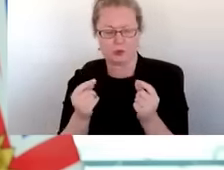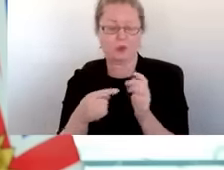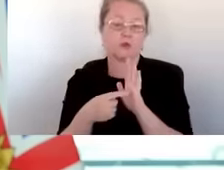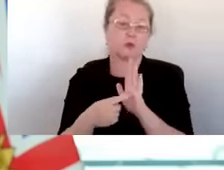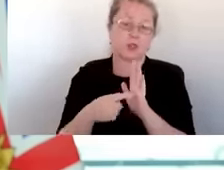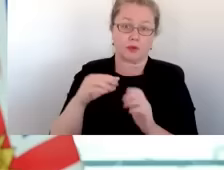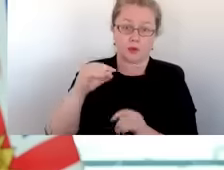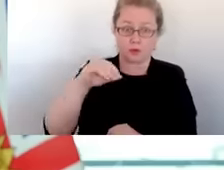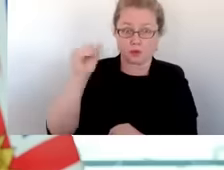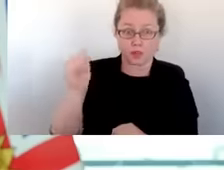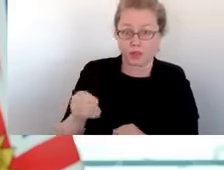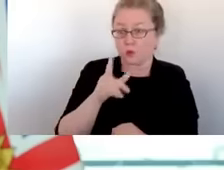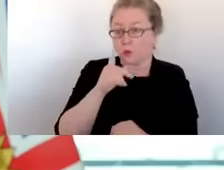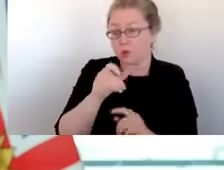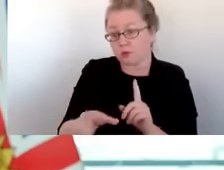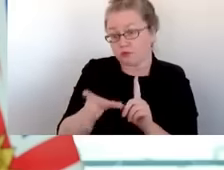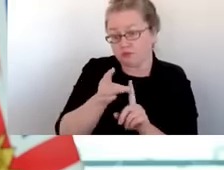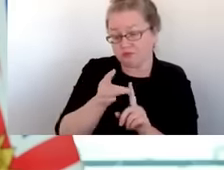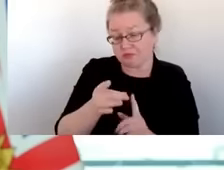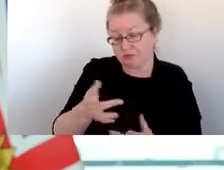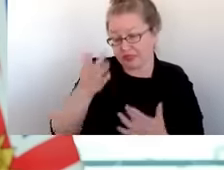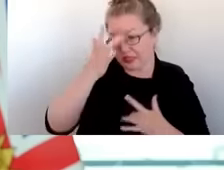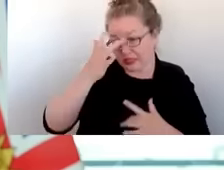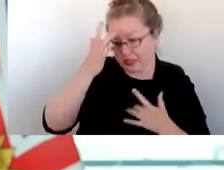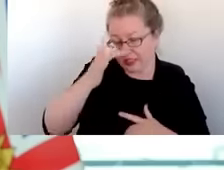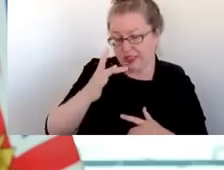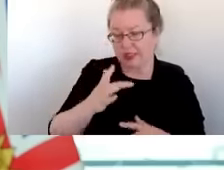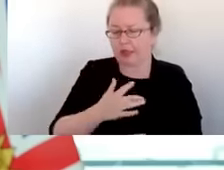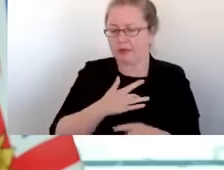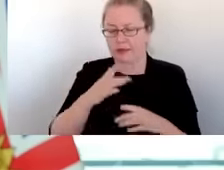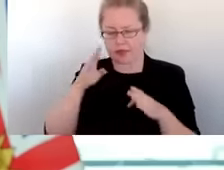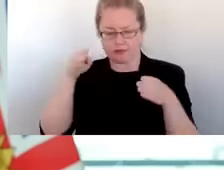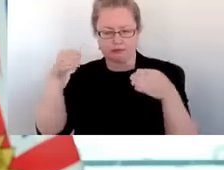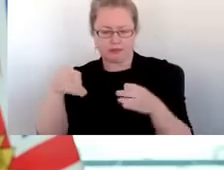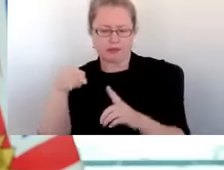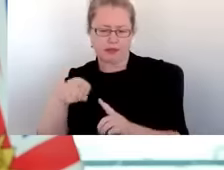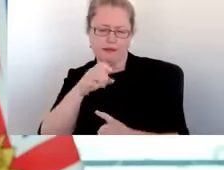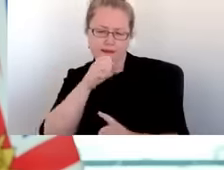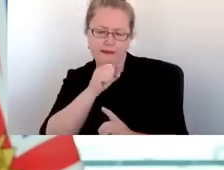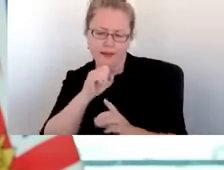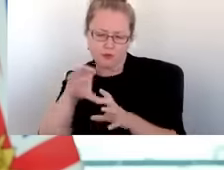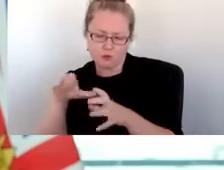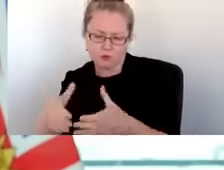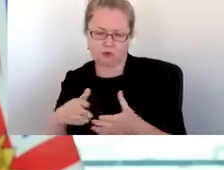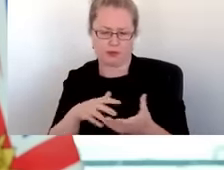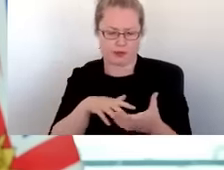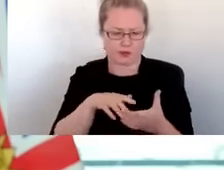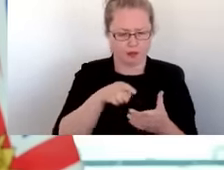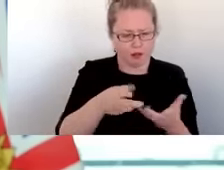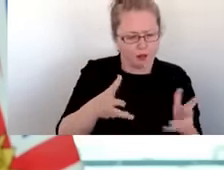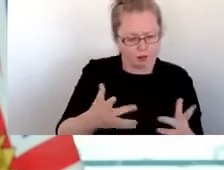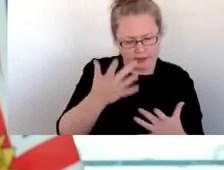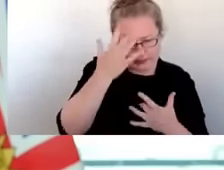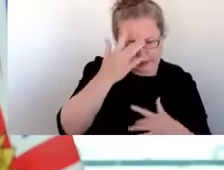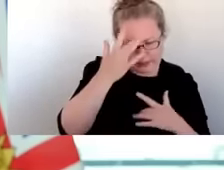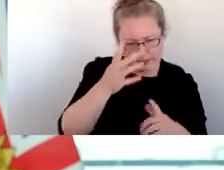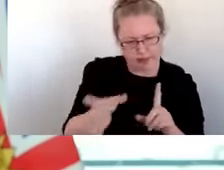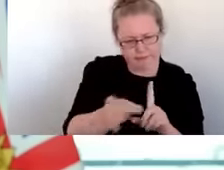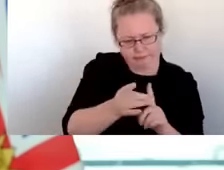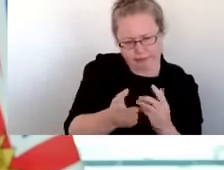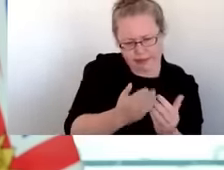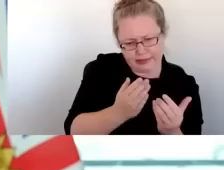of illnesses. We know that that is focused on the people who are most likely to need treatment or to have interventions as a result of their